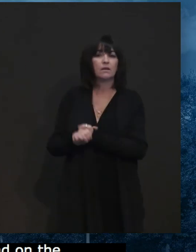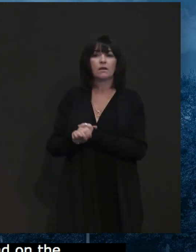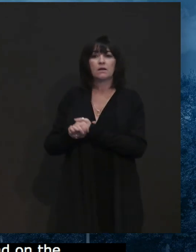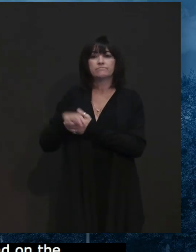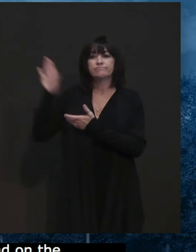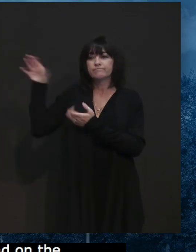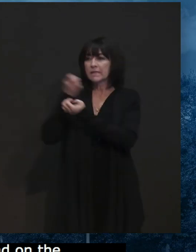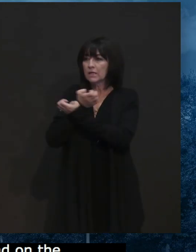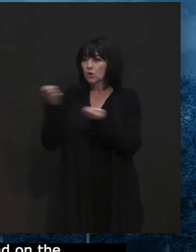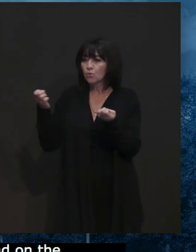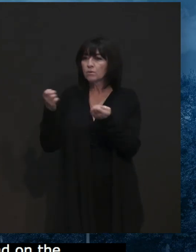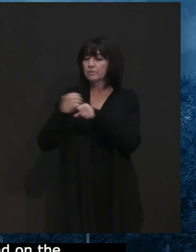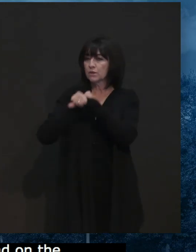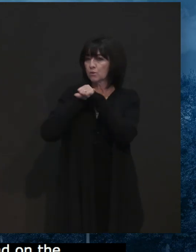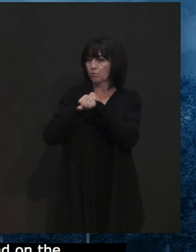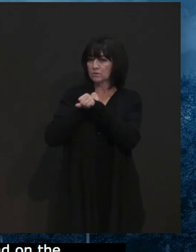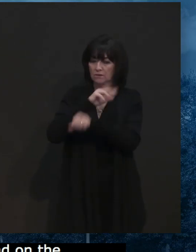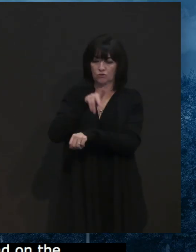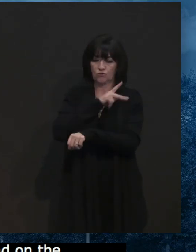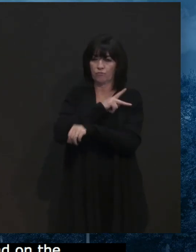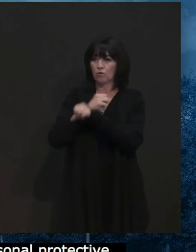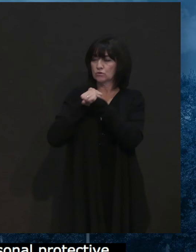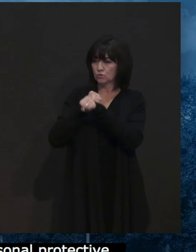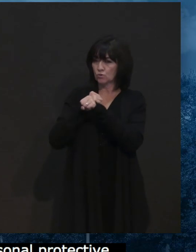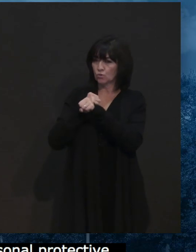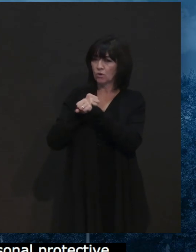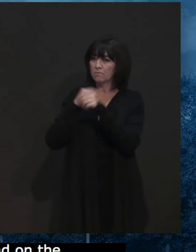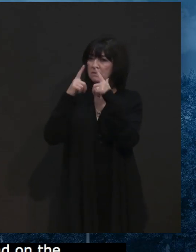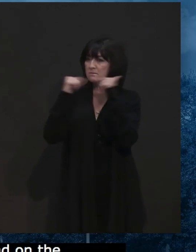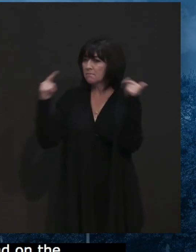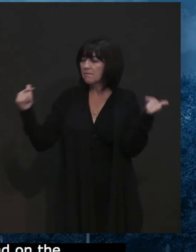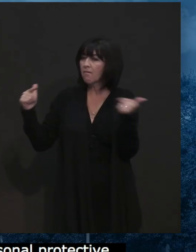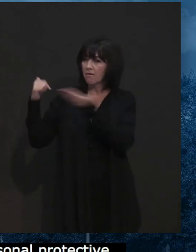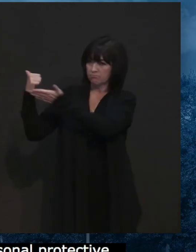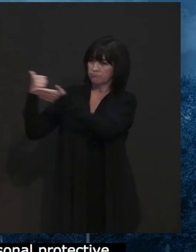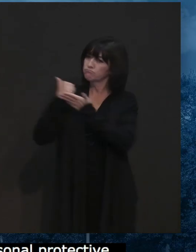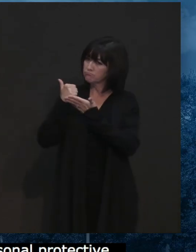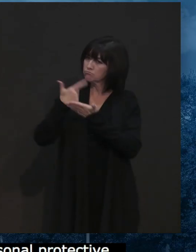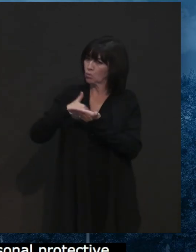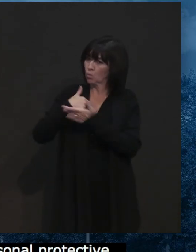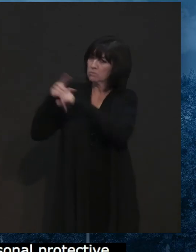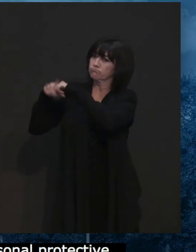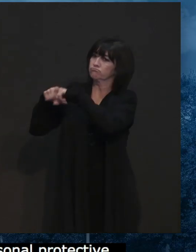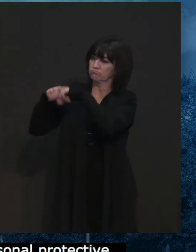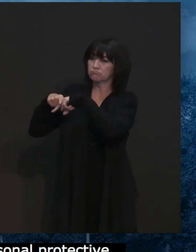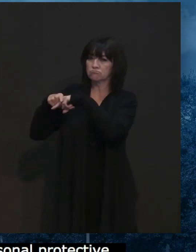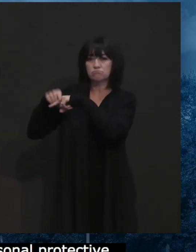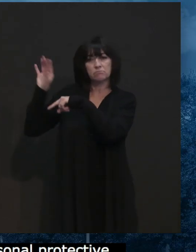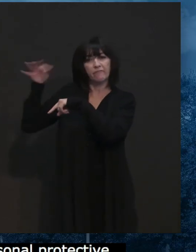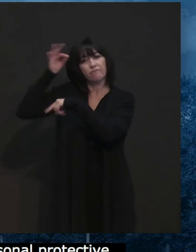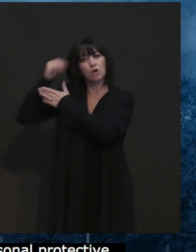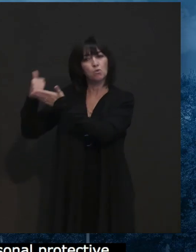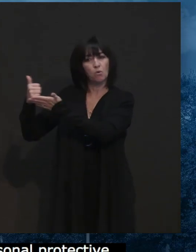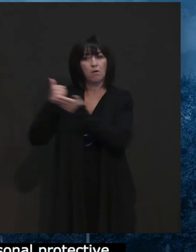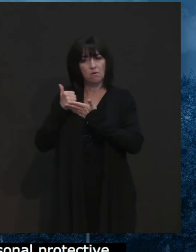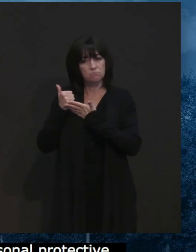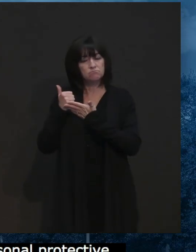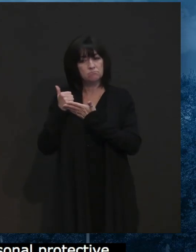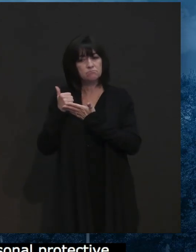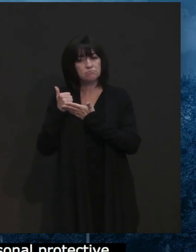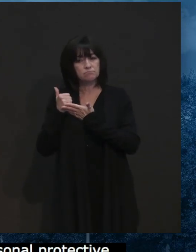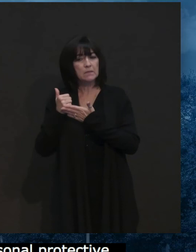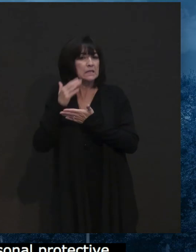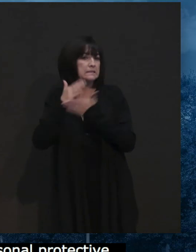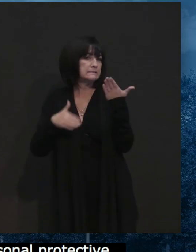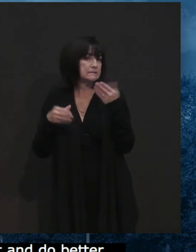testing supplies, and we also expect and do better with some